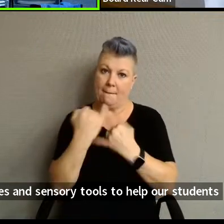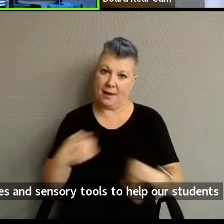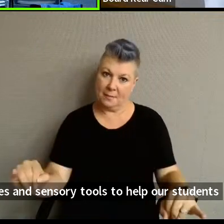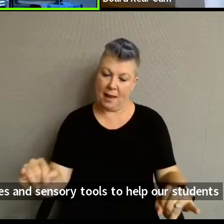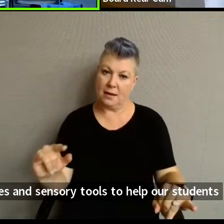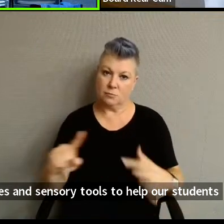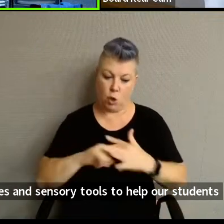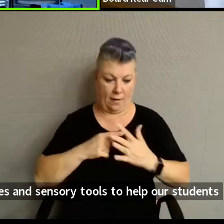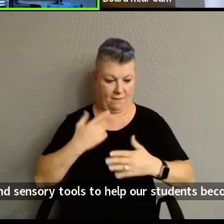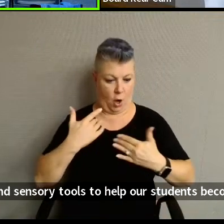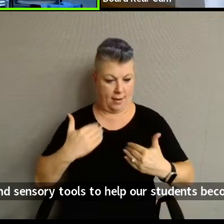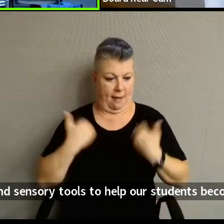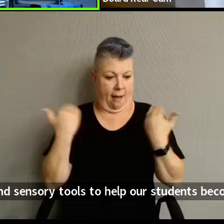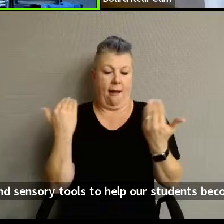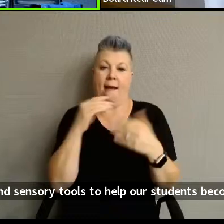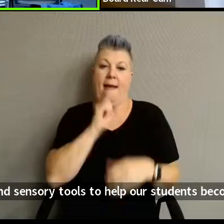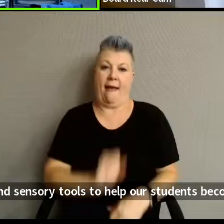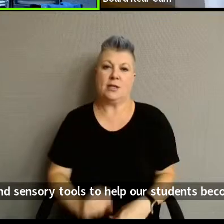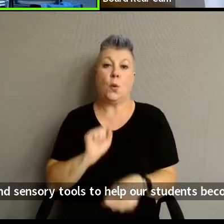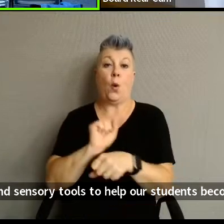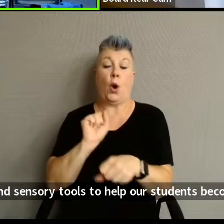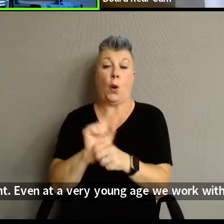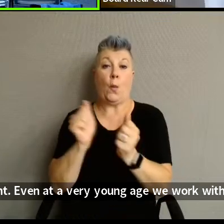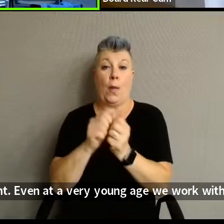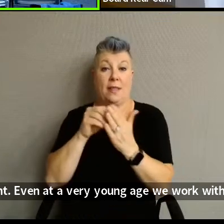with age K through 5.